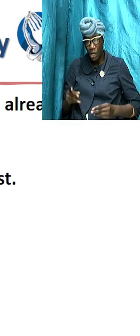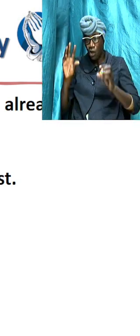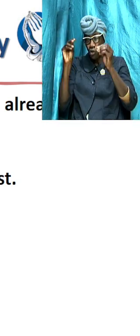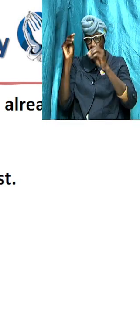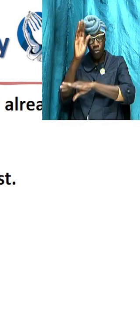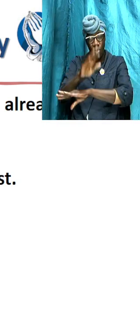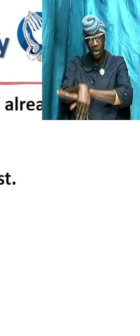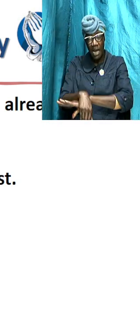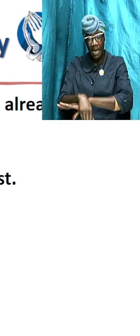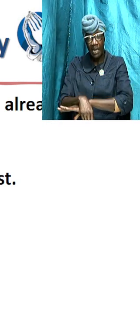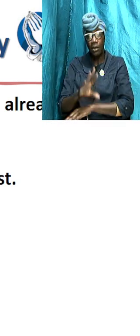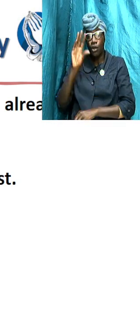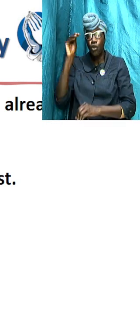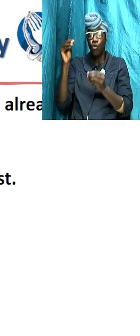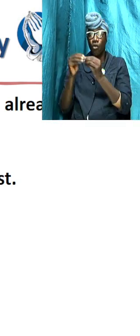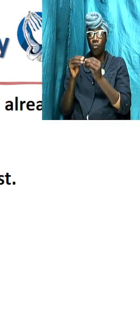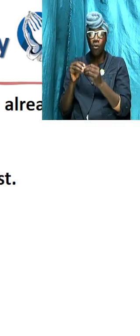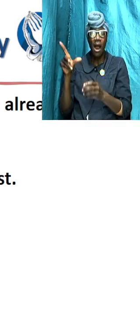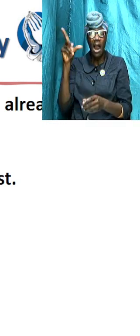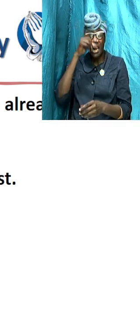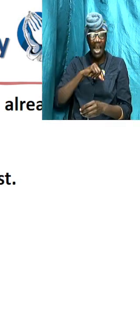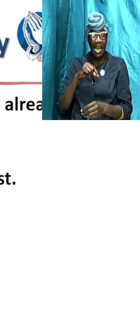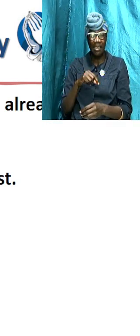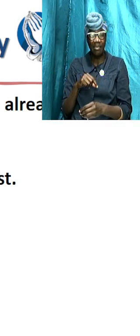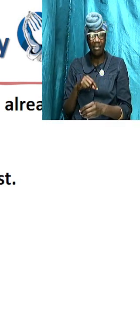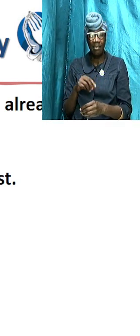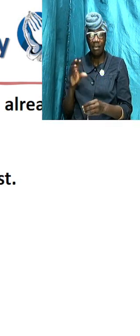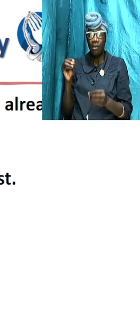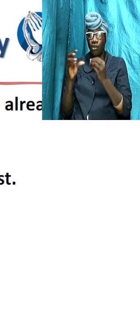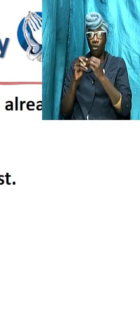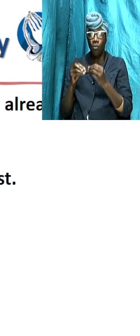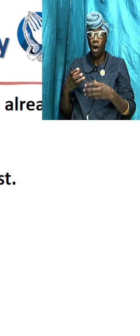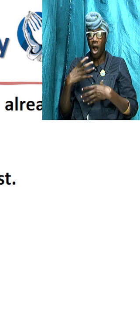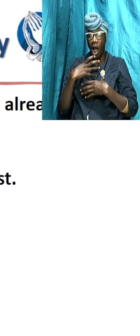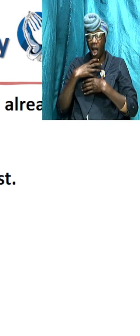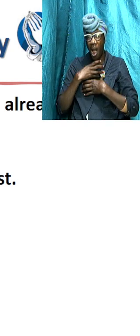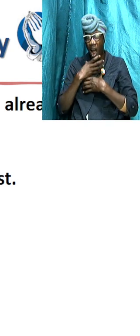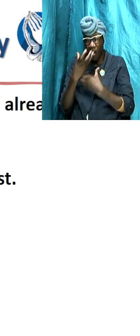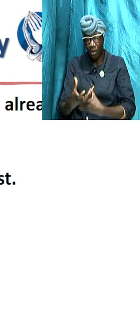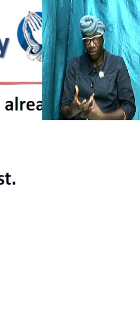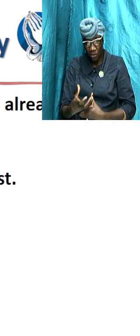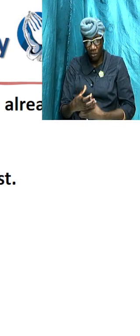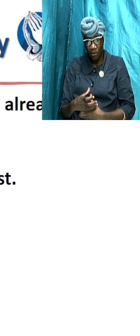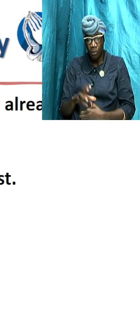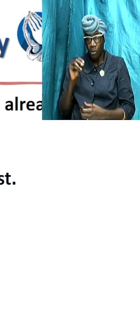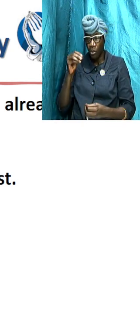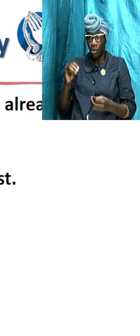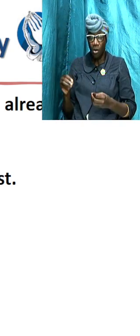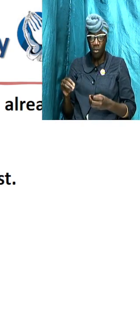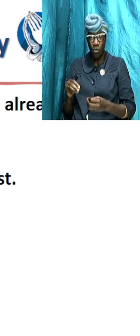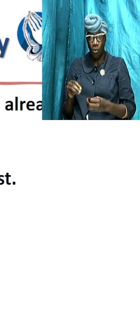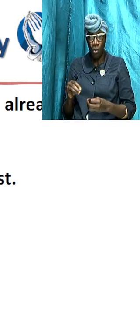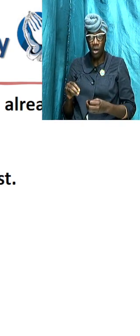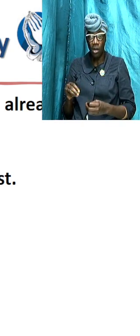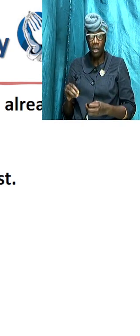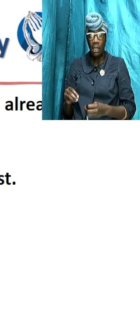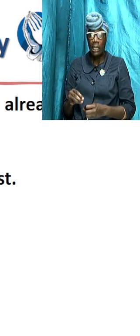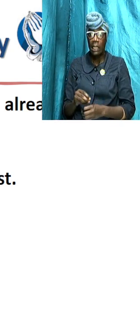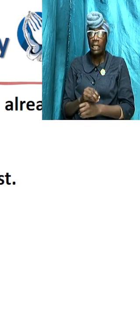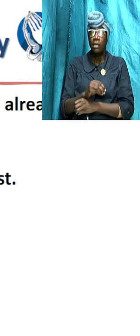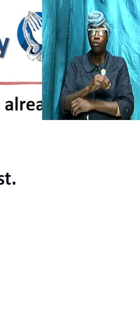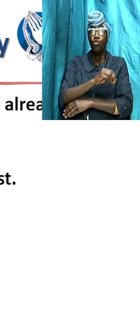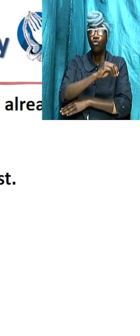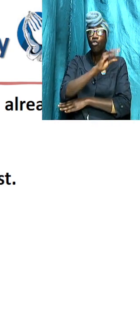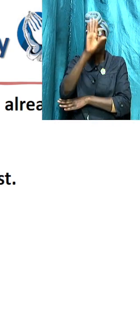nights. No more lies. No more curse, no more sun, because Jesus himself is going to